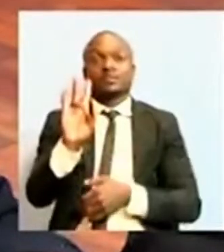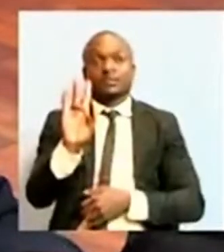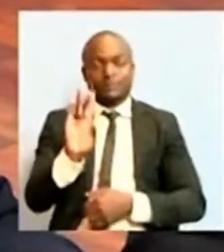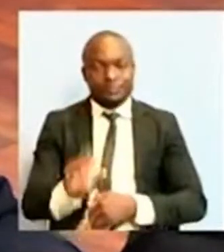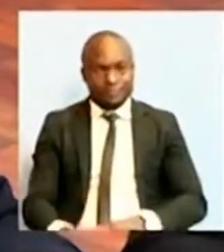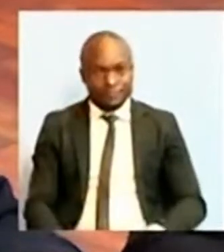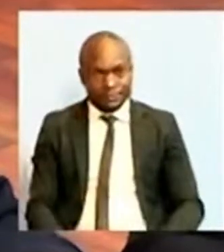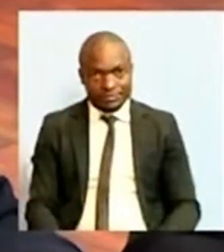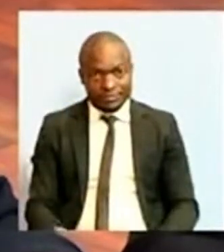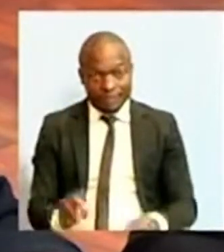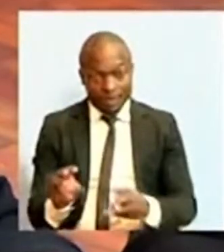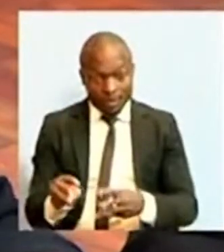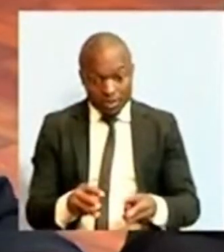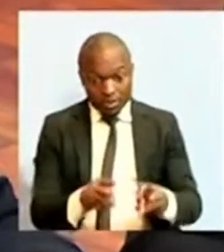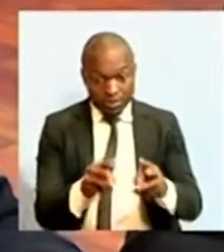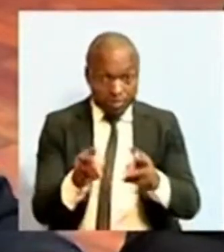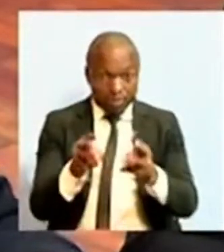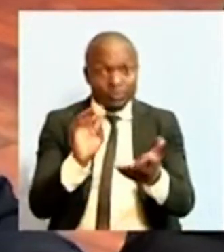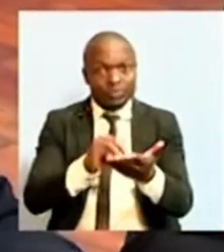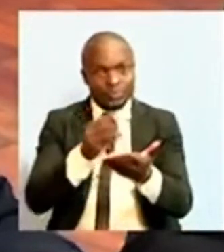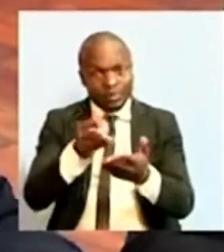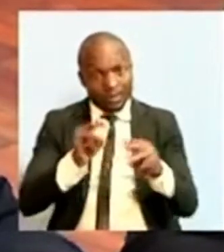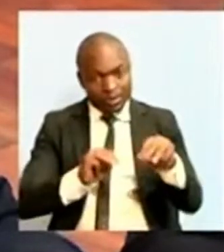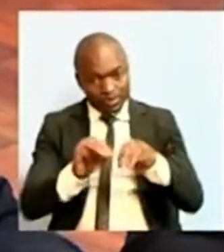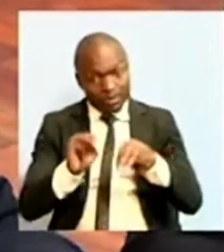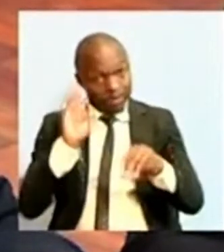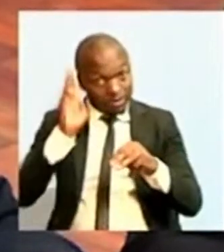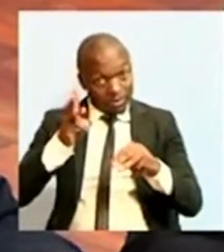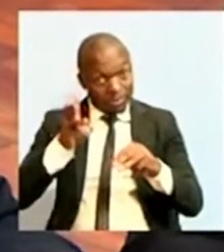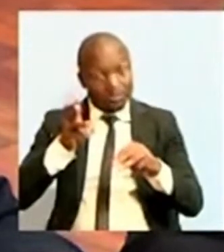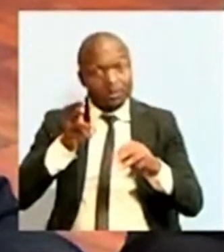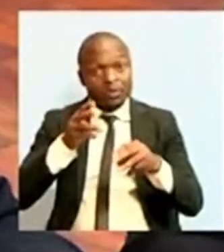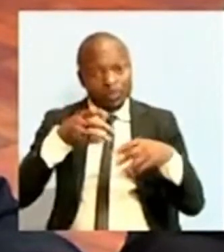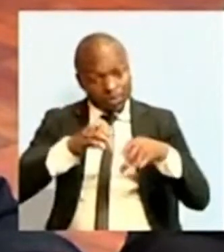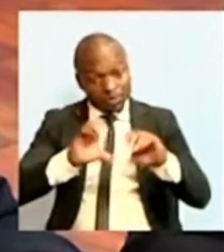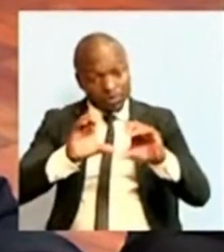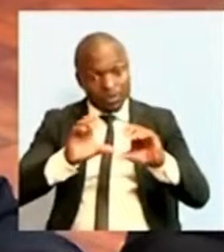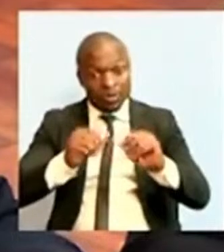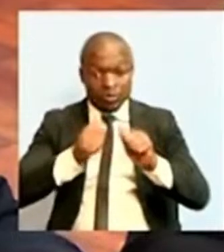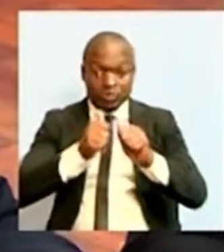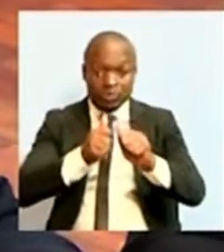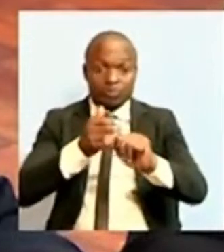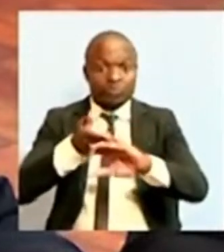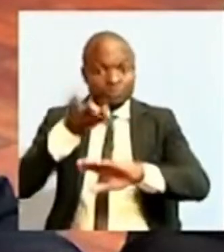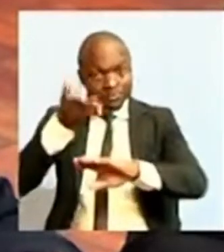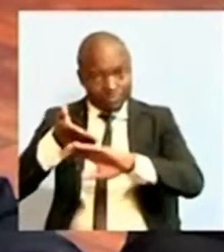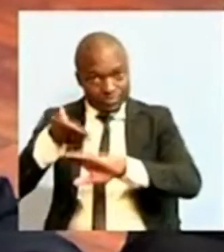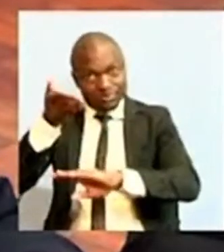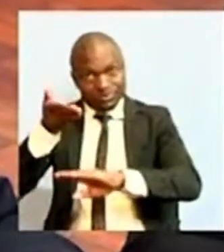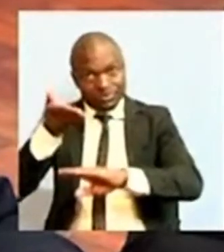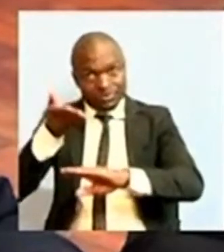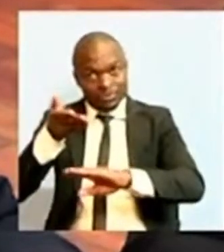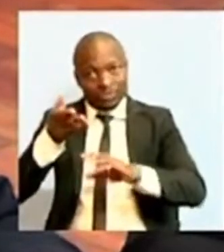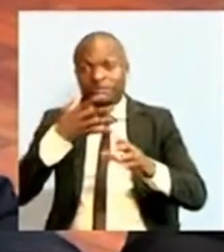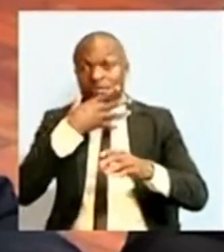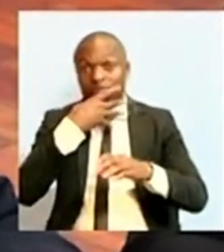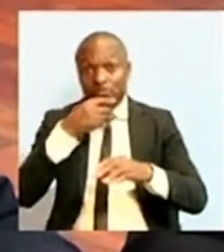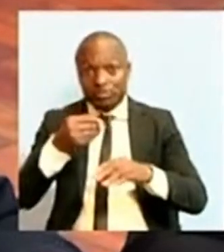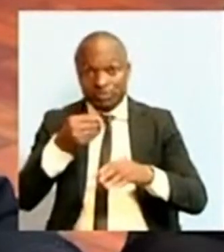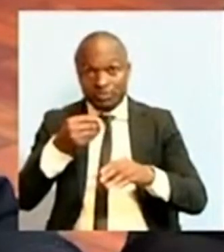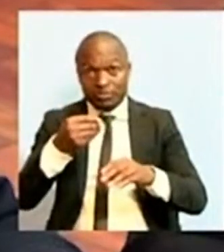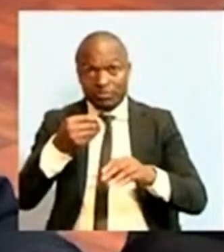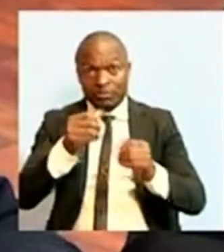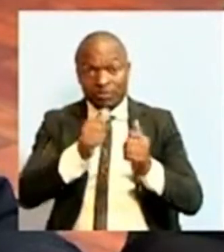7. Remedial measures, Chair, management will continue to make follow-ups with the Commission on excess staff received